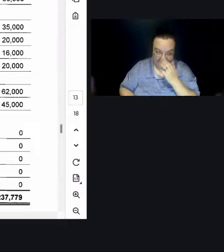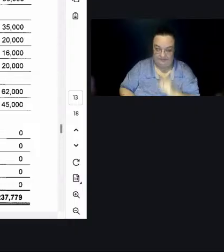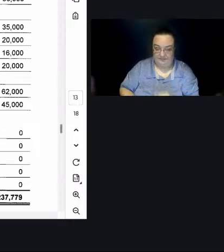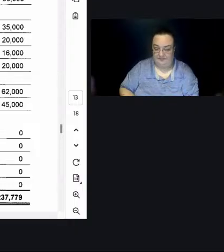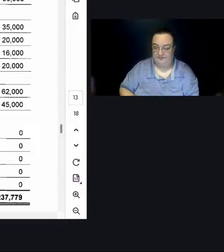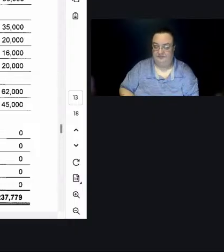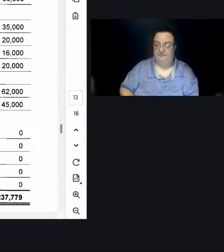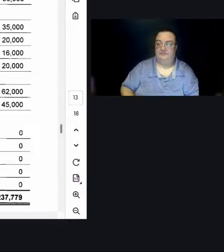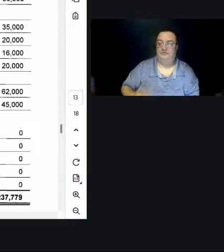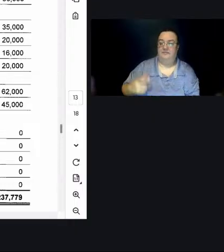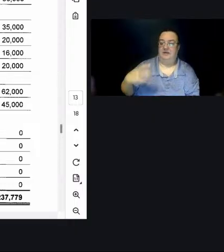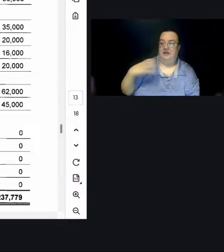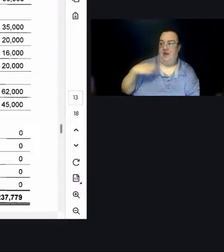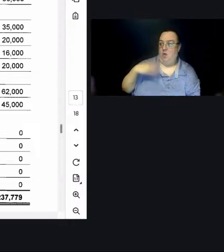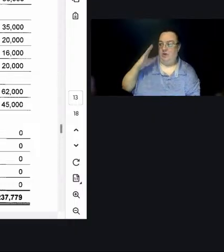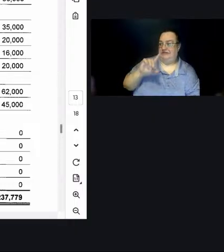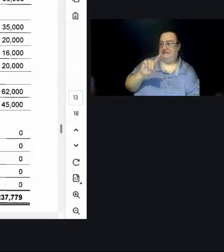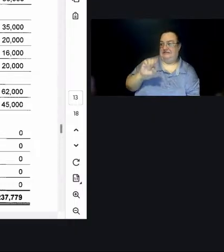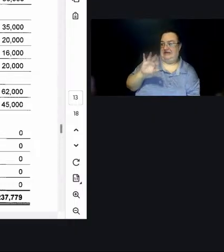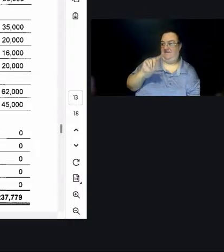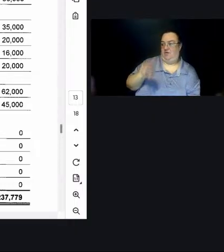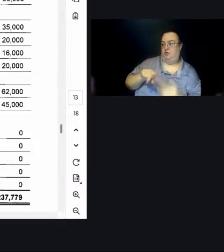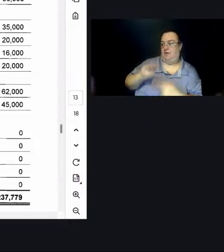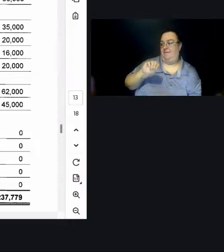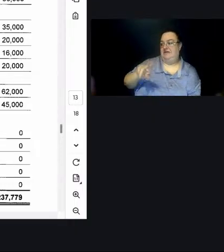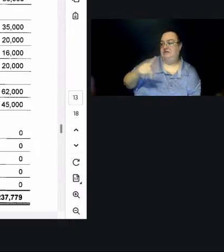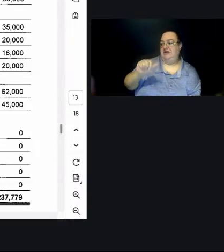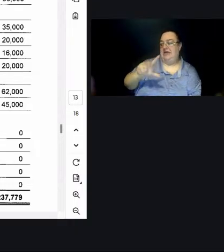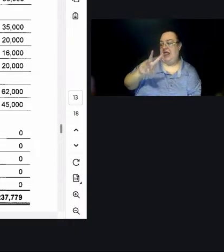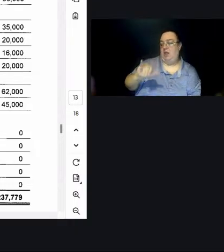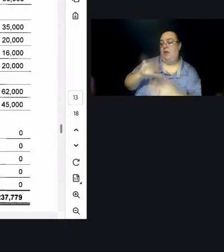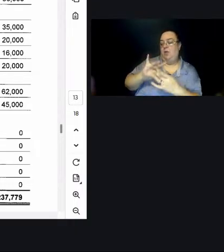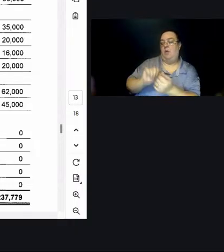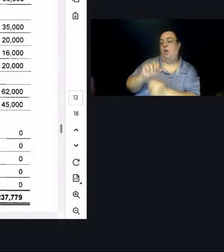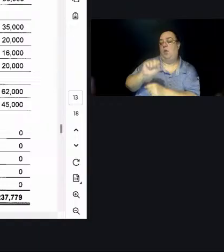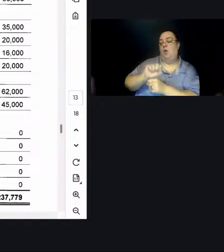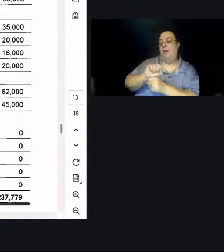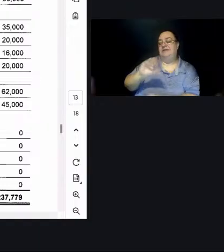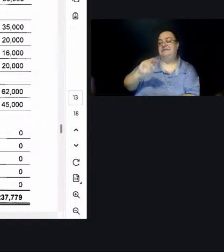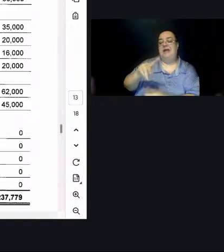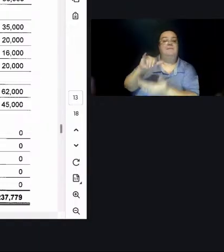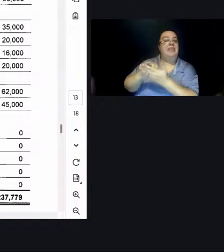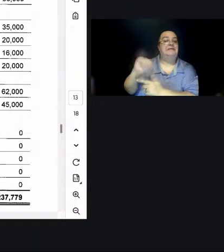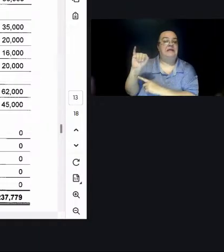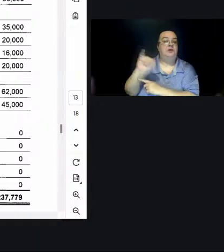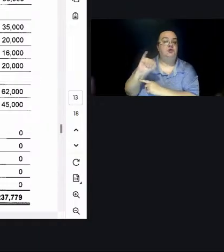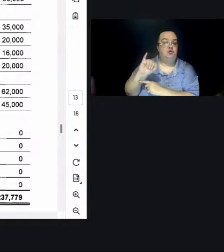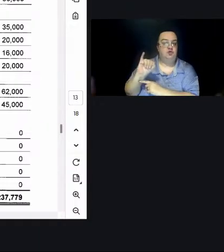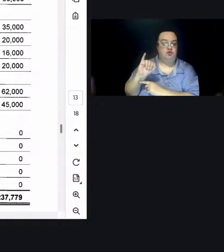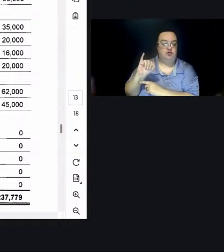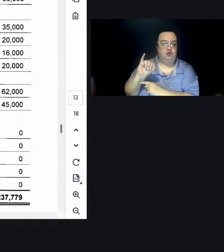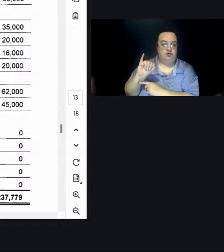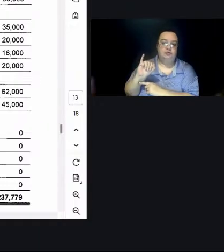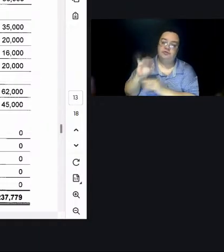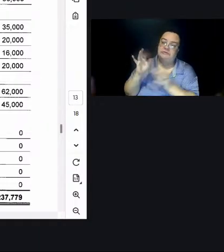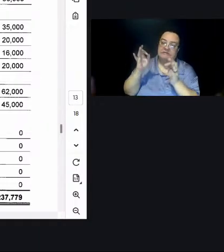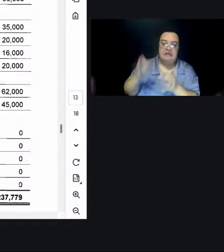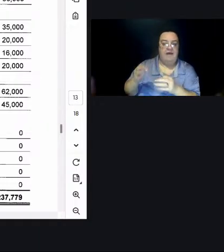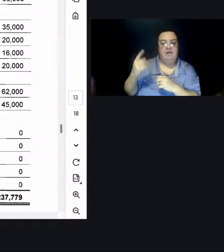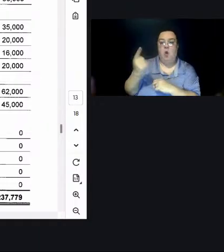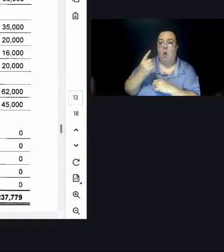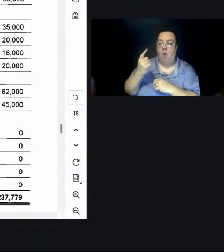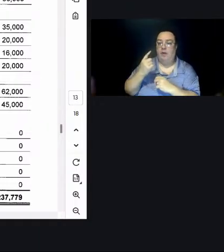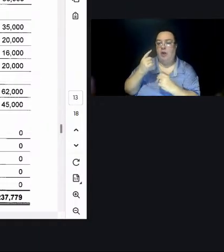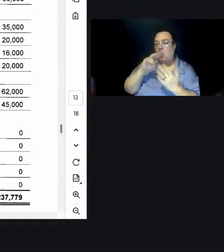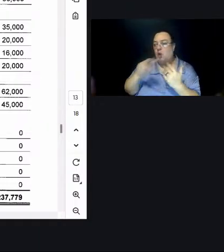I'll defer to Mr. Galloway as to the workman's comp, but that's insurance. Certainly, we are always looking at